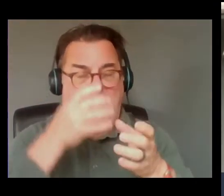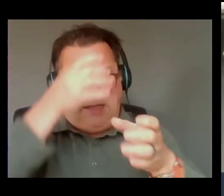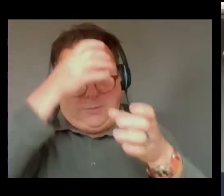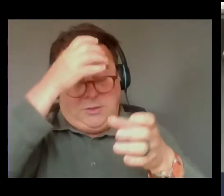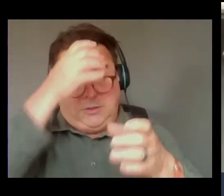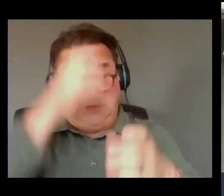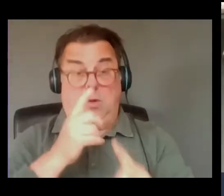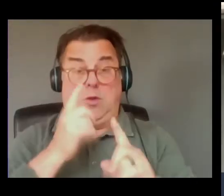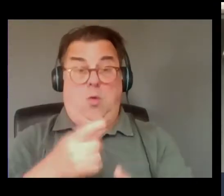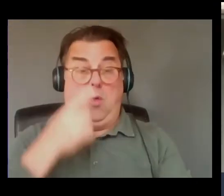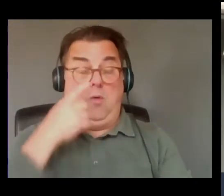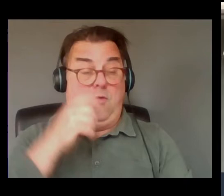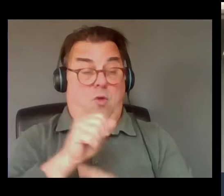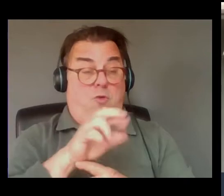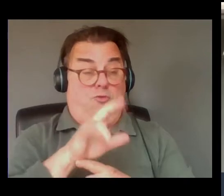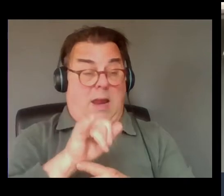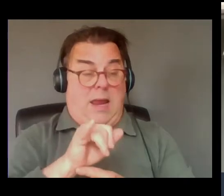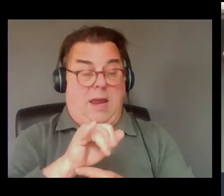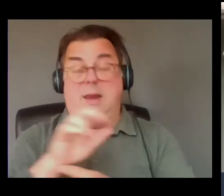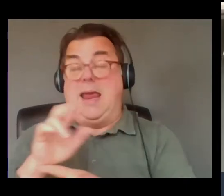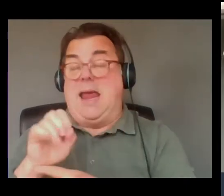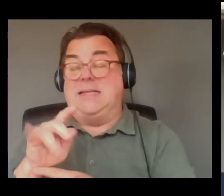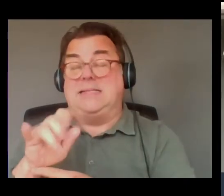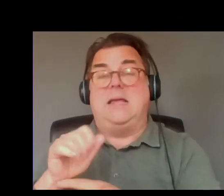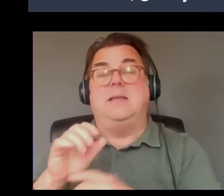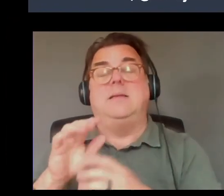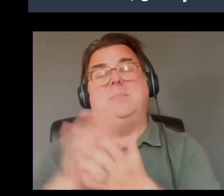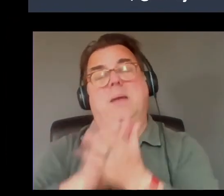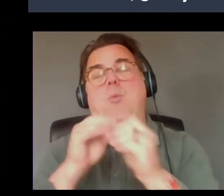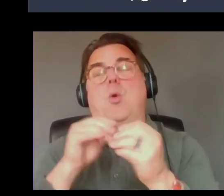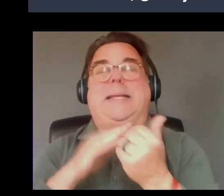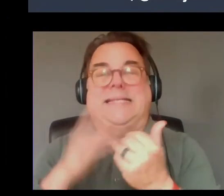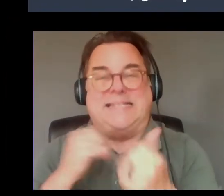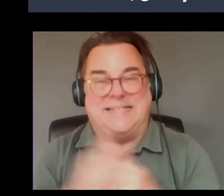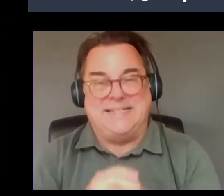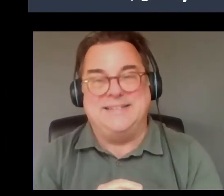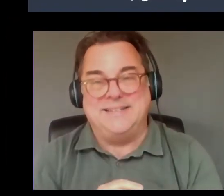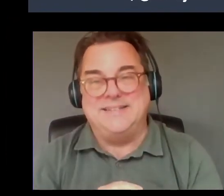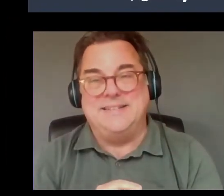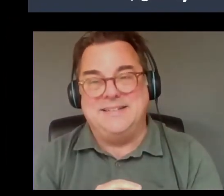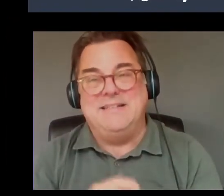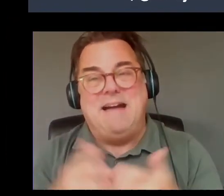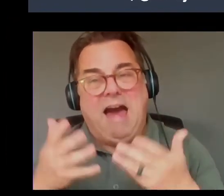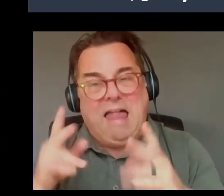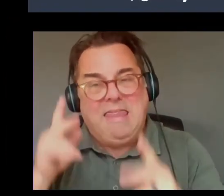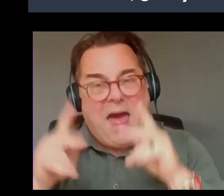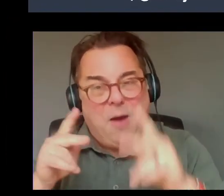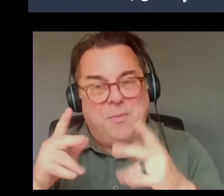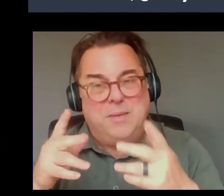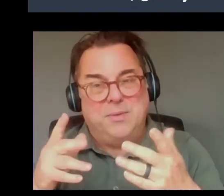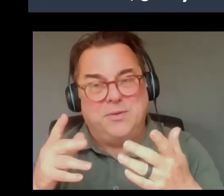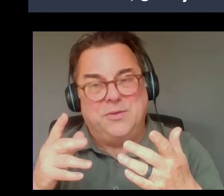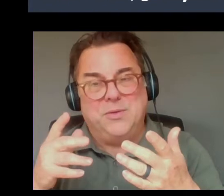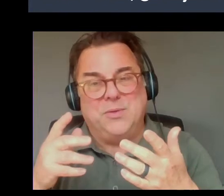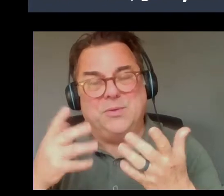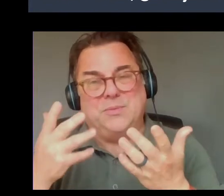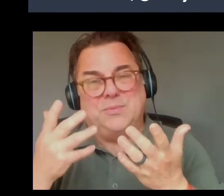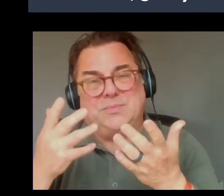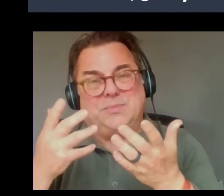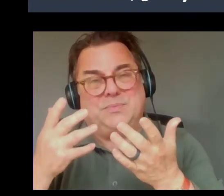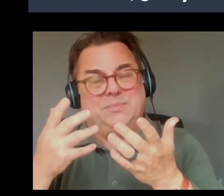and Anyscale is to make this stuff easy, right? Is to let people take advantage of,